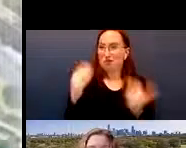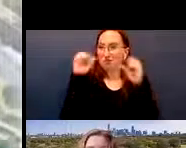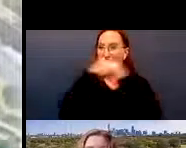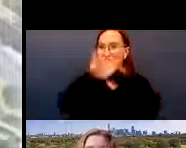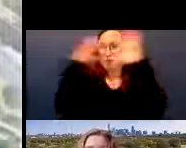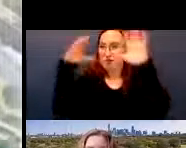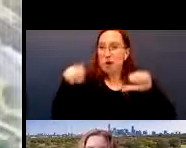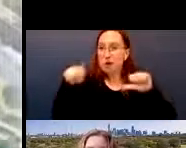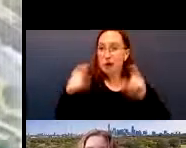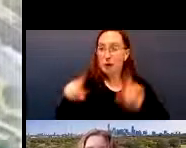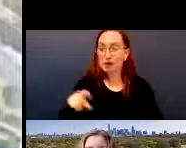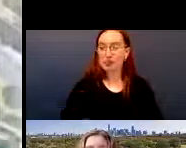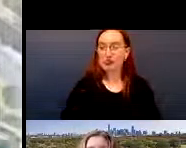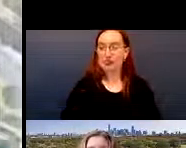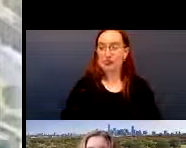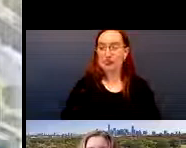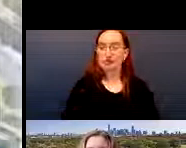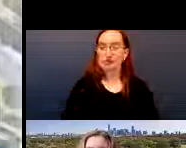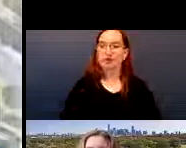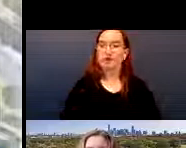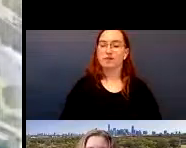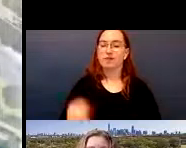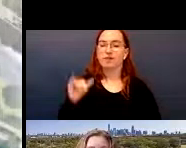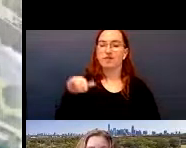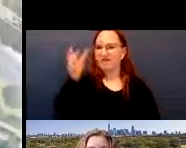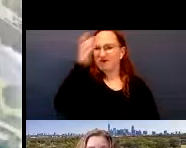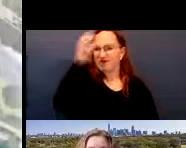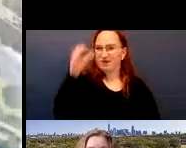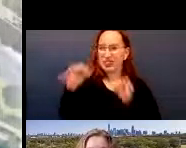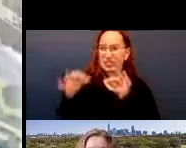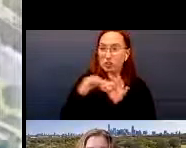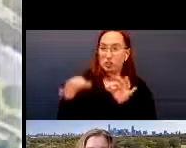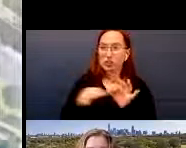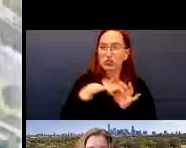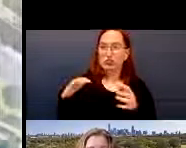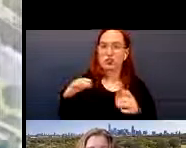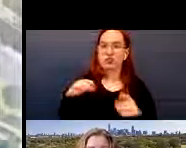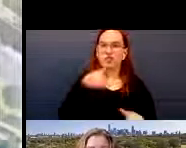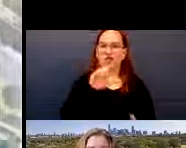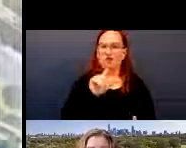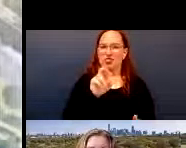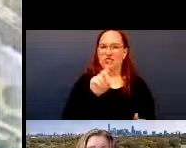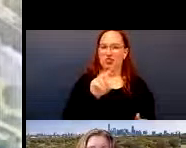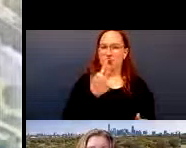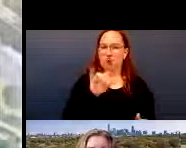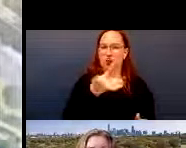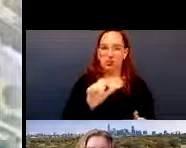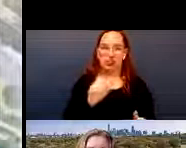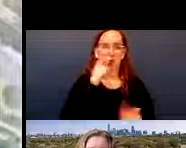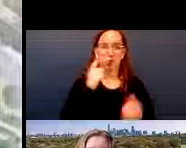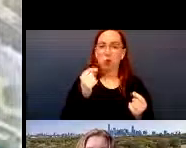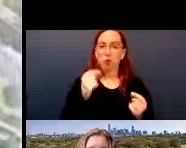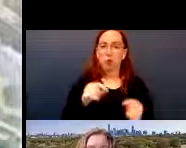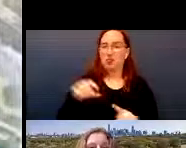In the Stitch concept, the land bridge connects to the southwestern part of the Great Lawn, and we tested